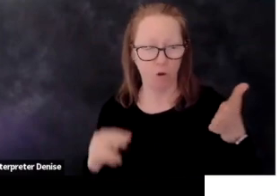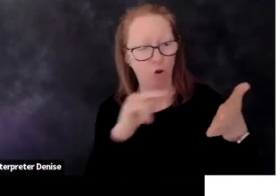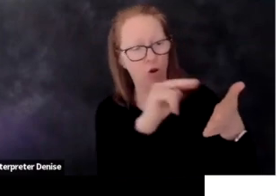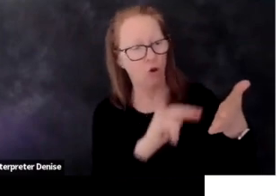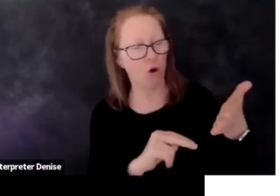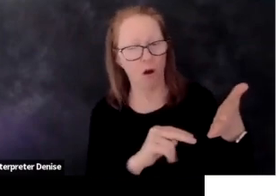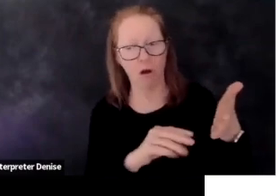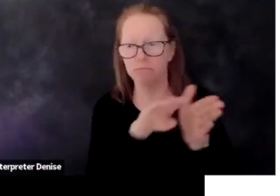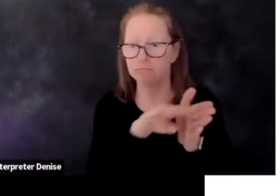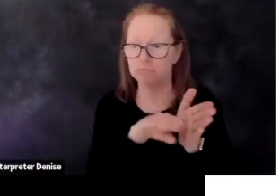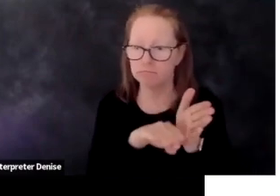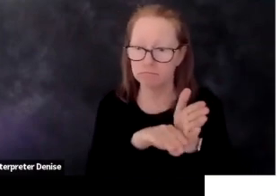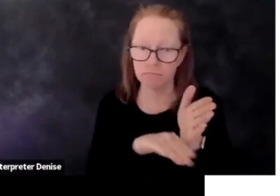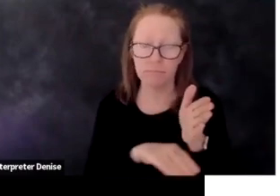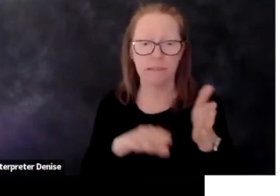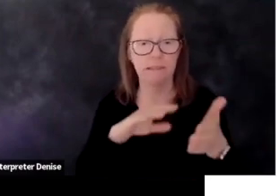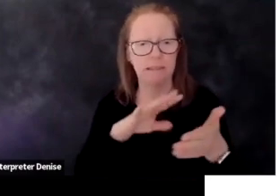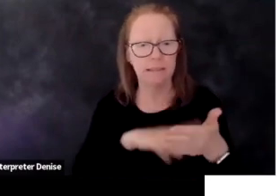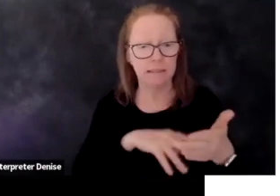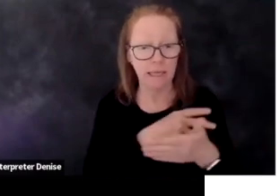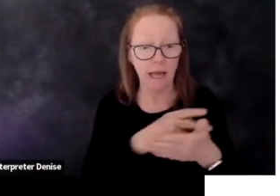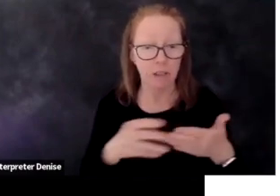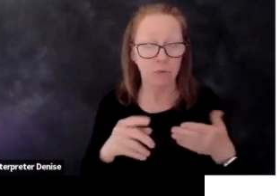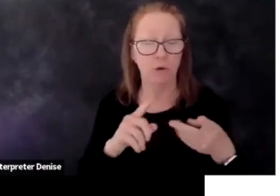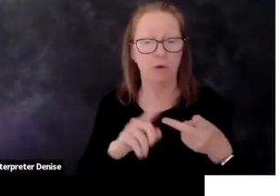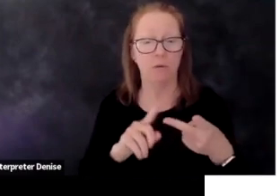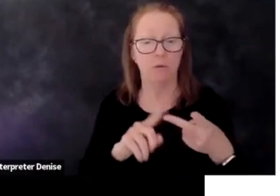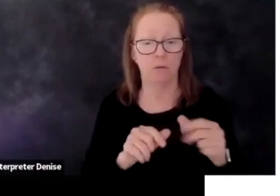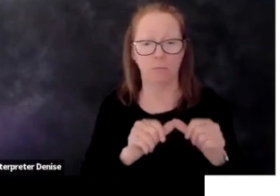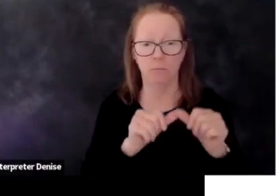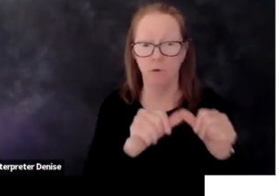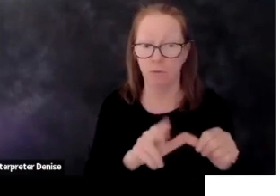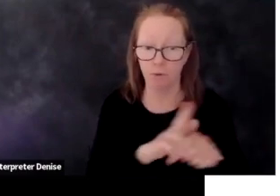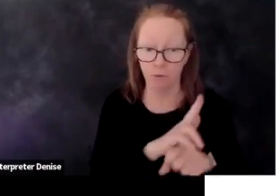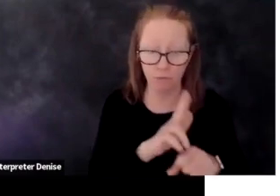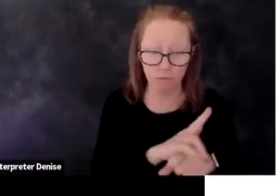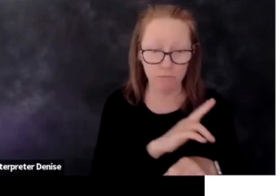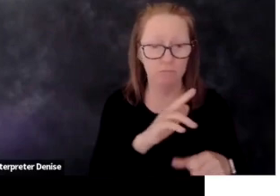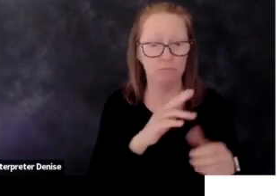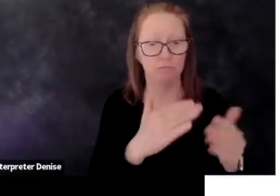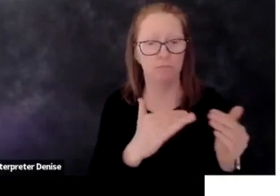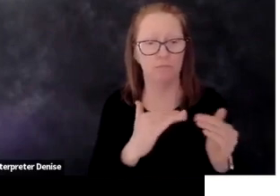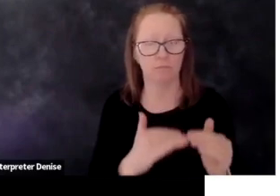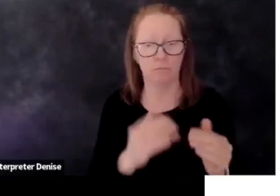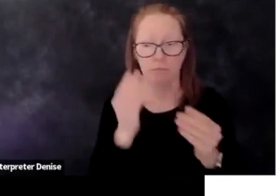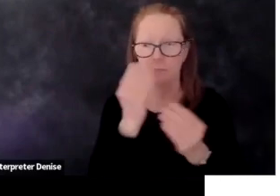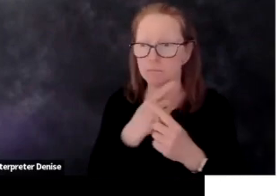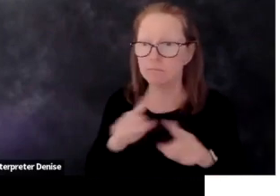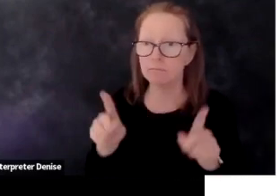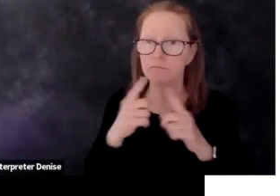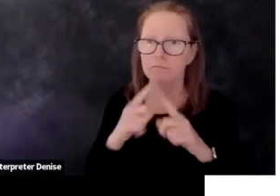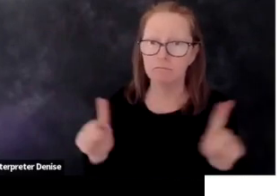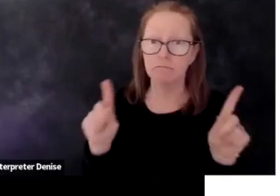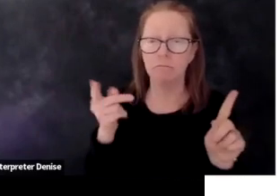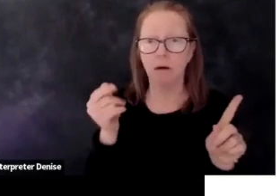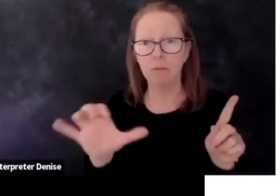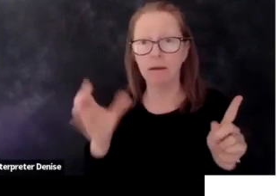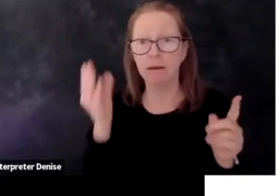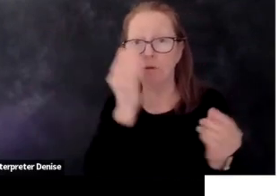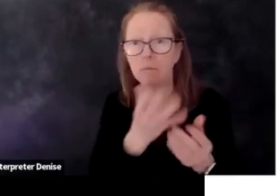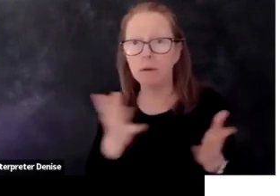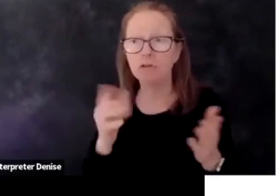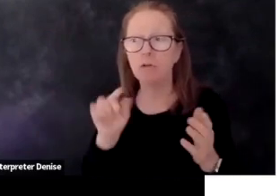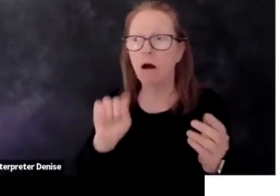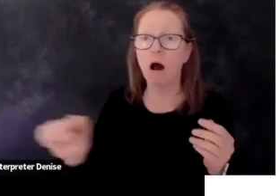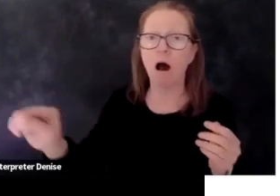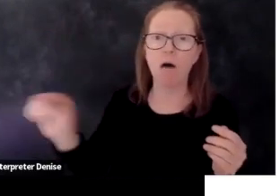schedule, advertise the permitted users, provide public information for other community events, other